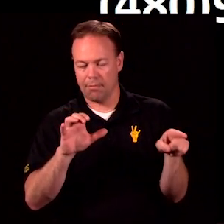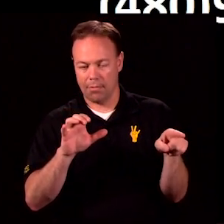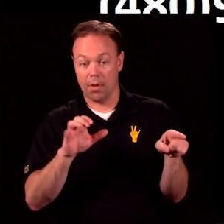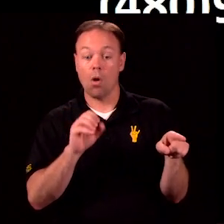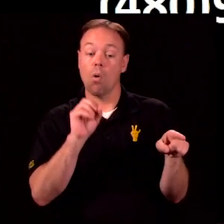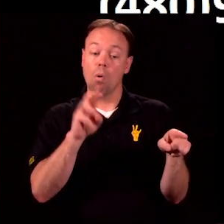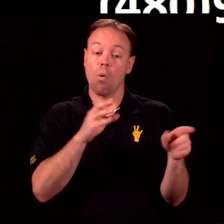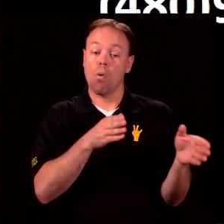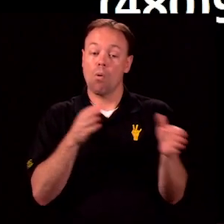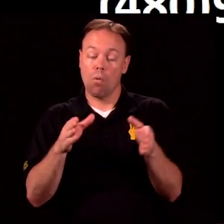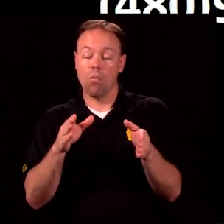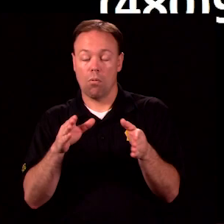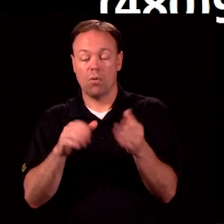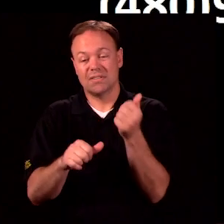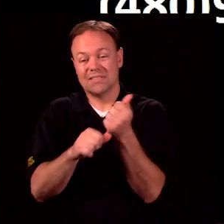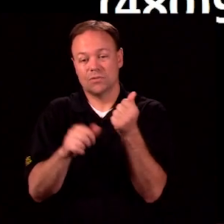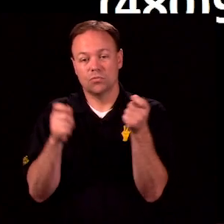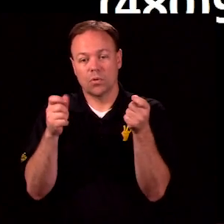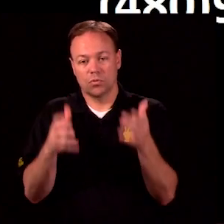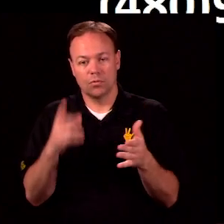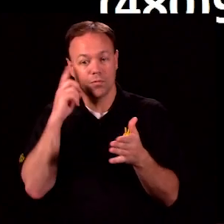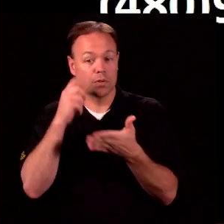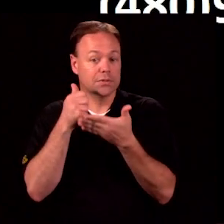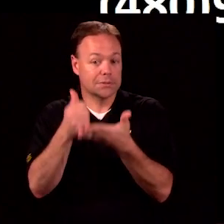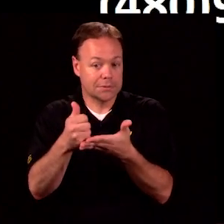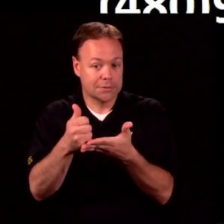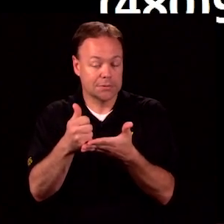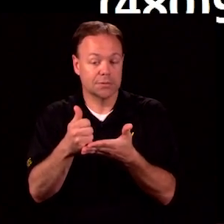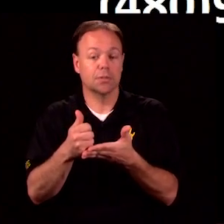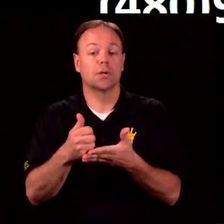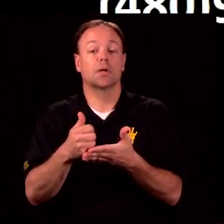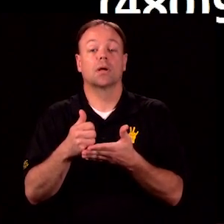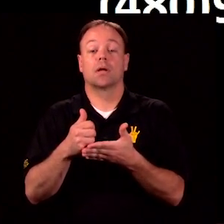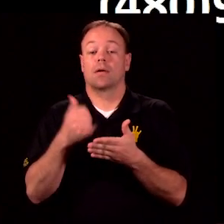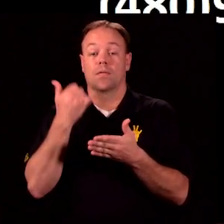or the DRC Assistant Director for assistance at